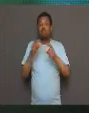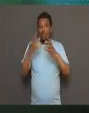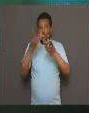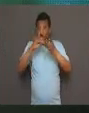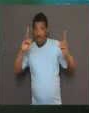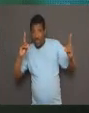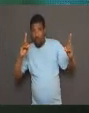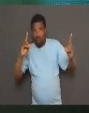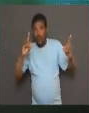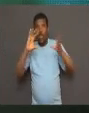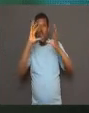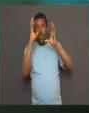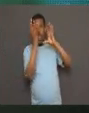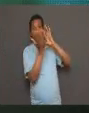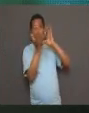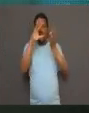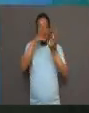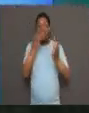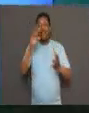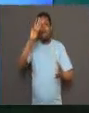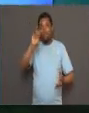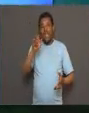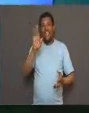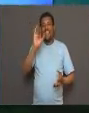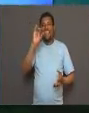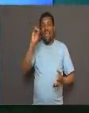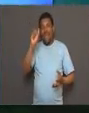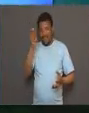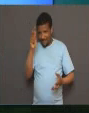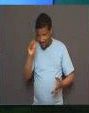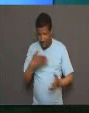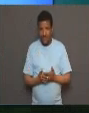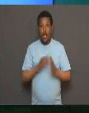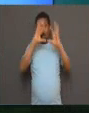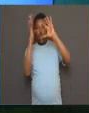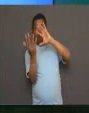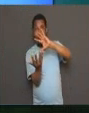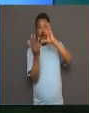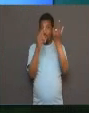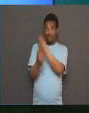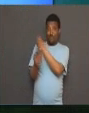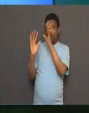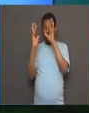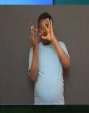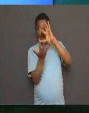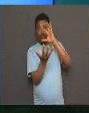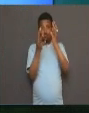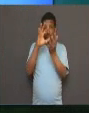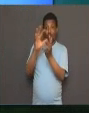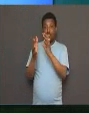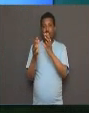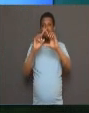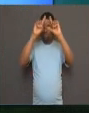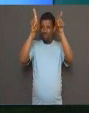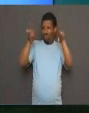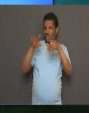globe and meridian. A globe is a sphere on which